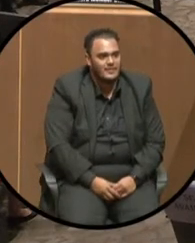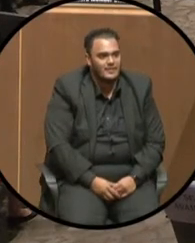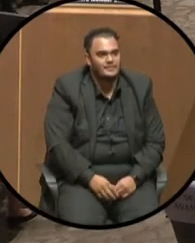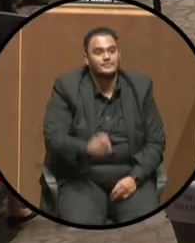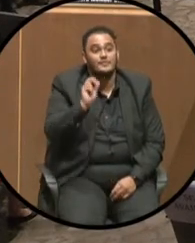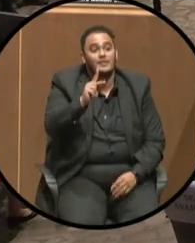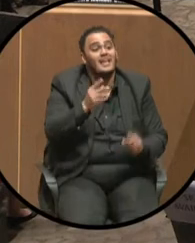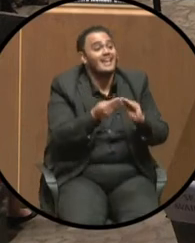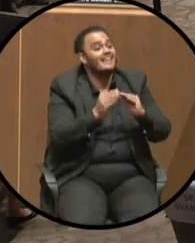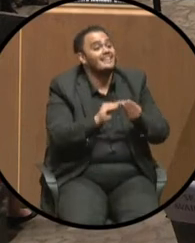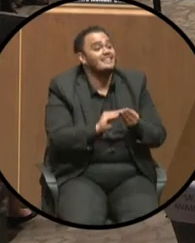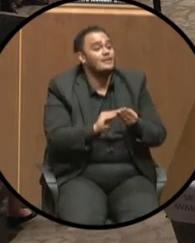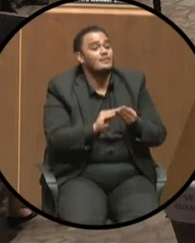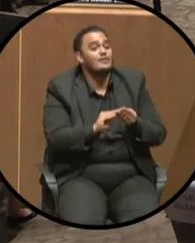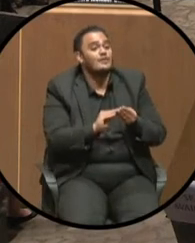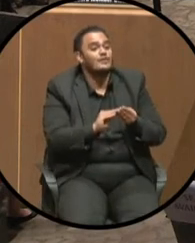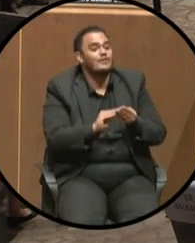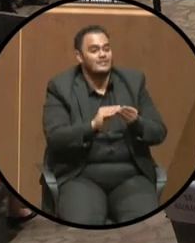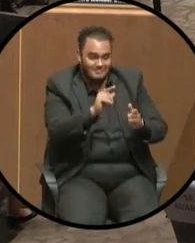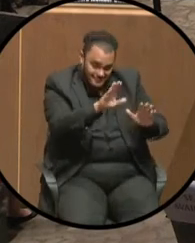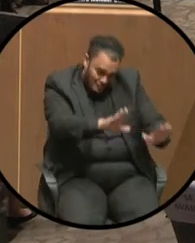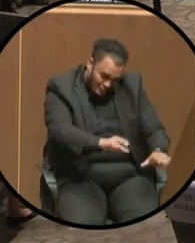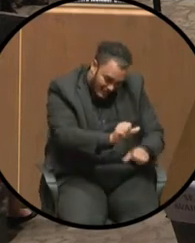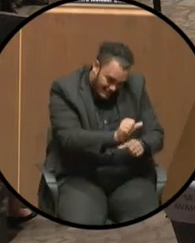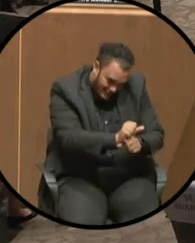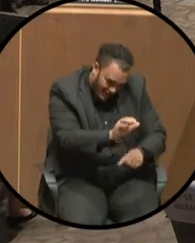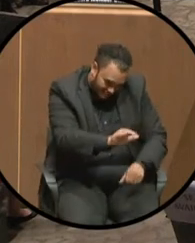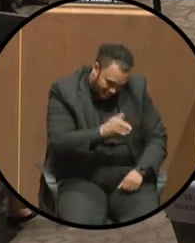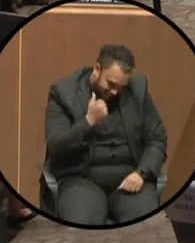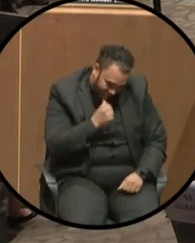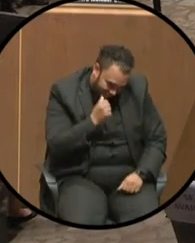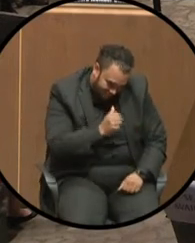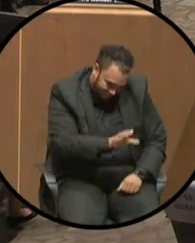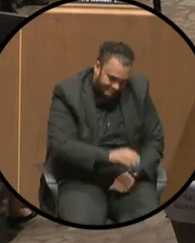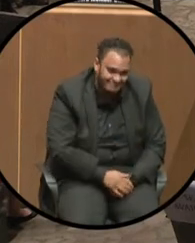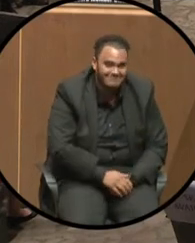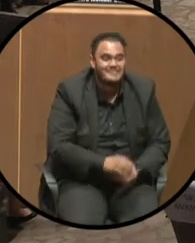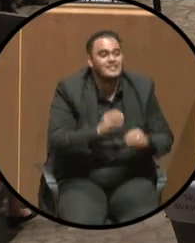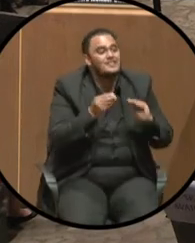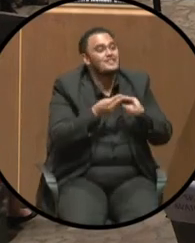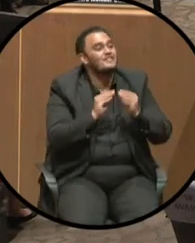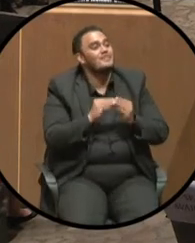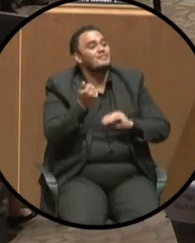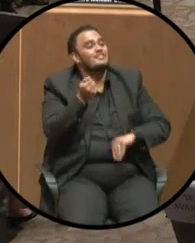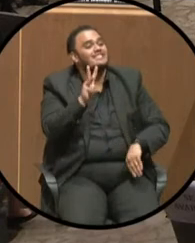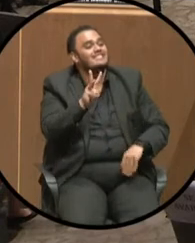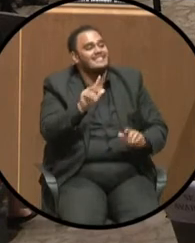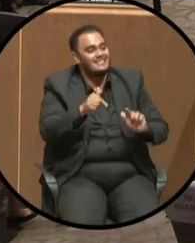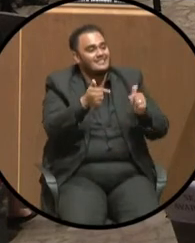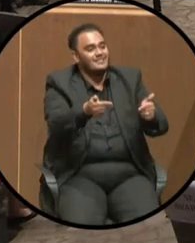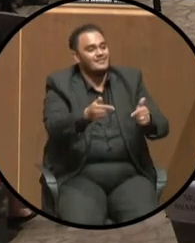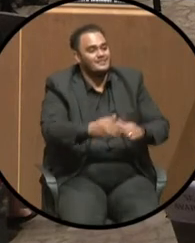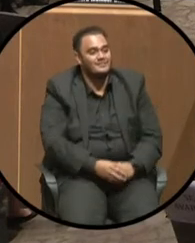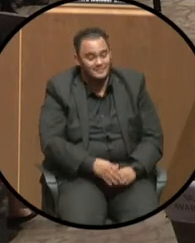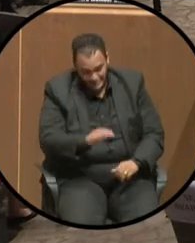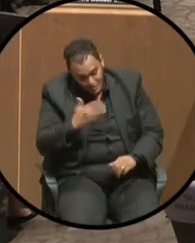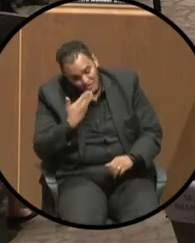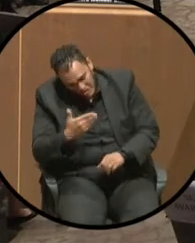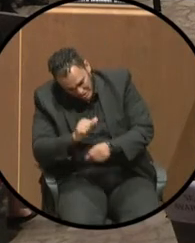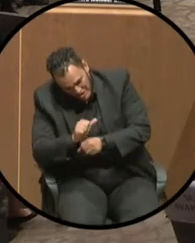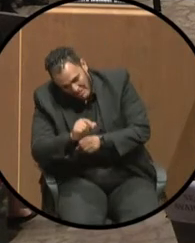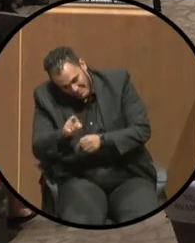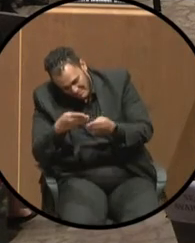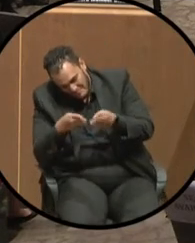Okay, number, and great job, young lady. Number 16, with your public speaking.